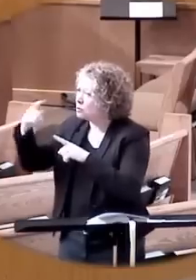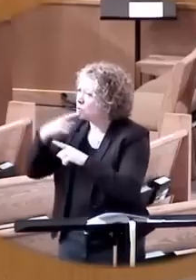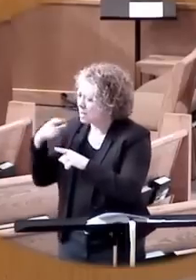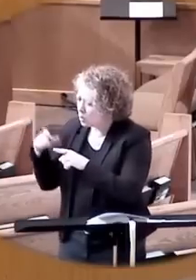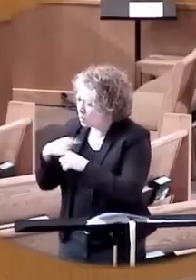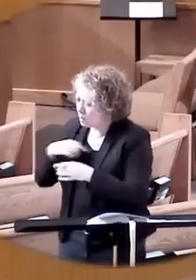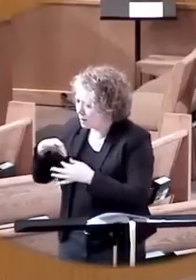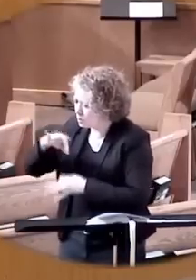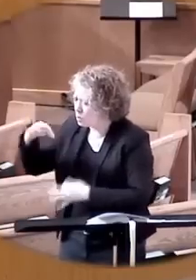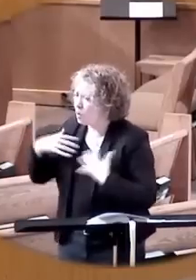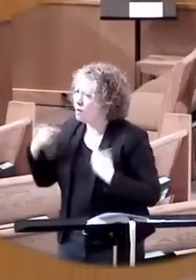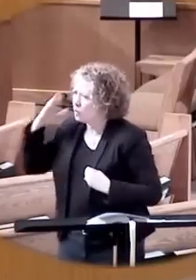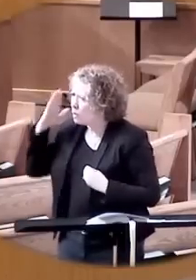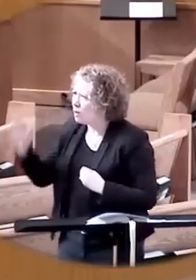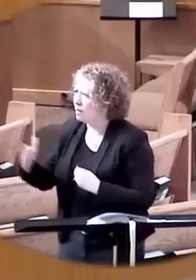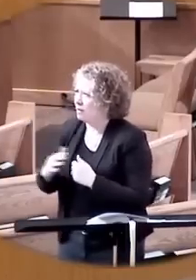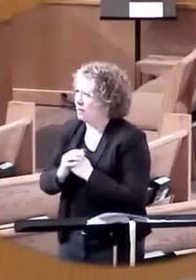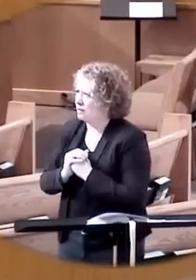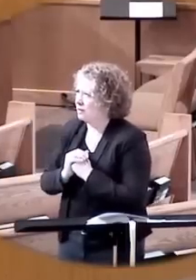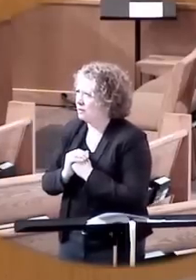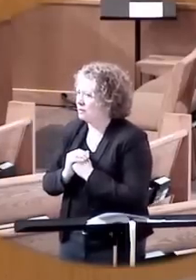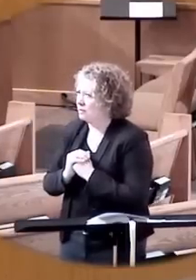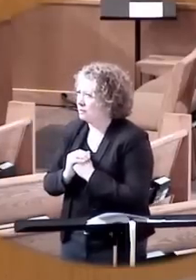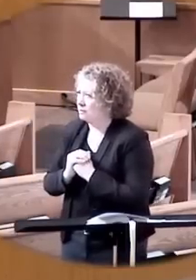soul shall be healed.